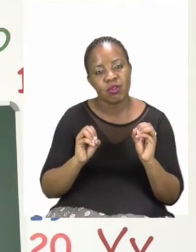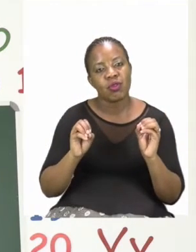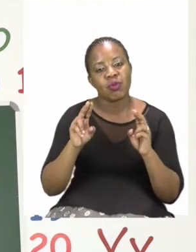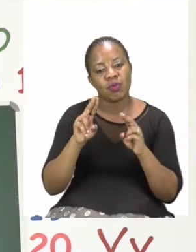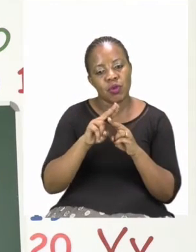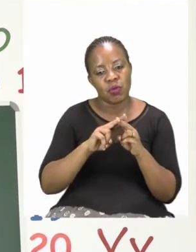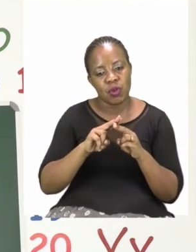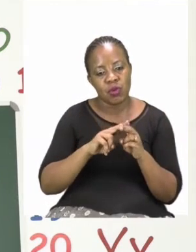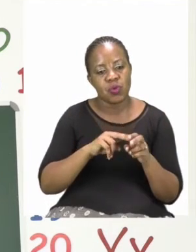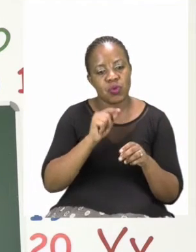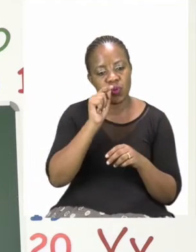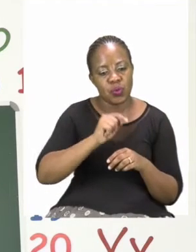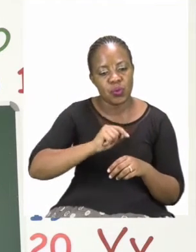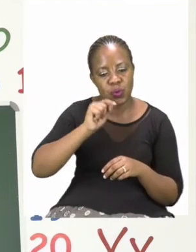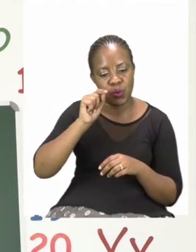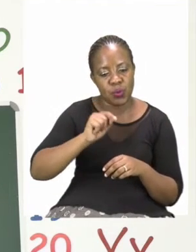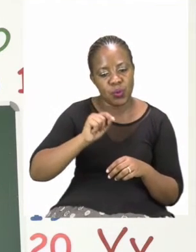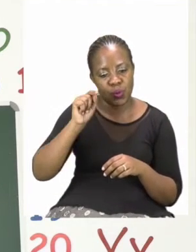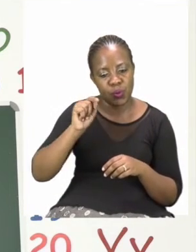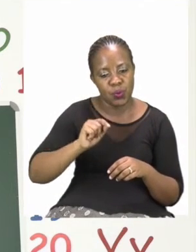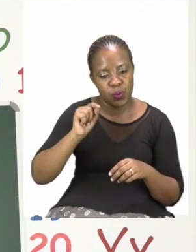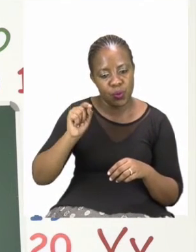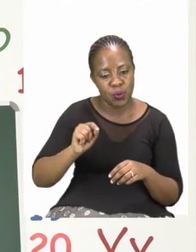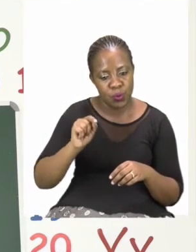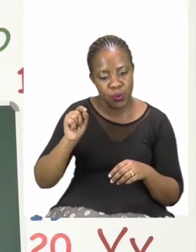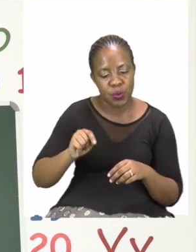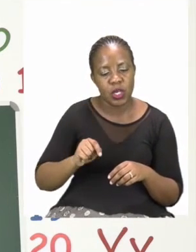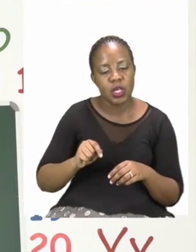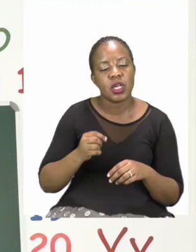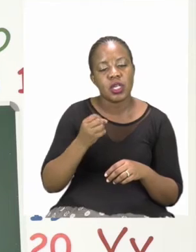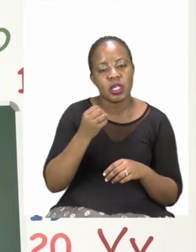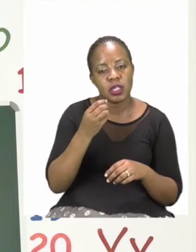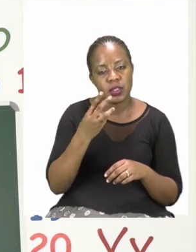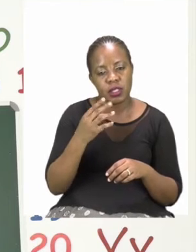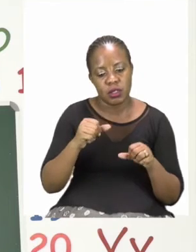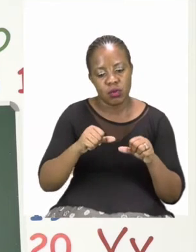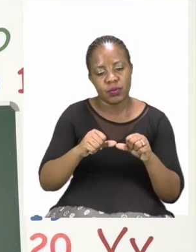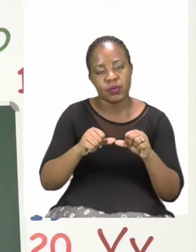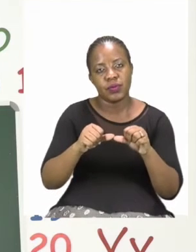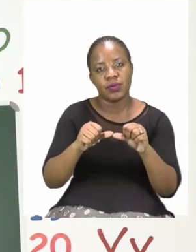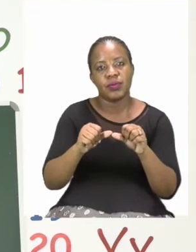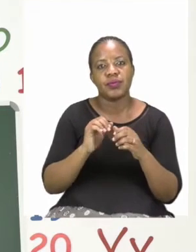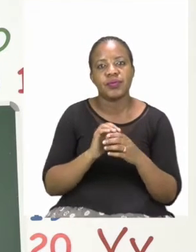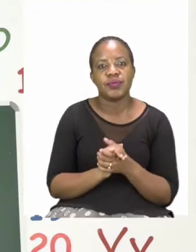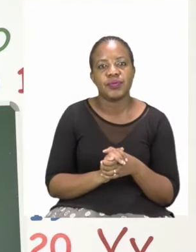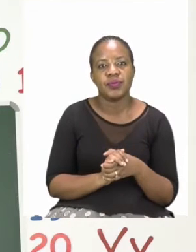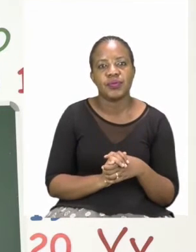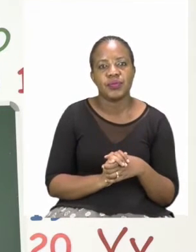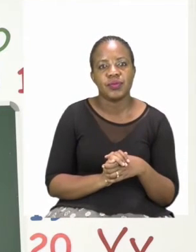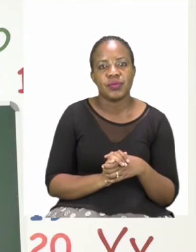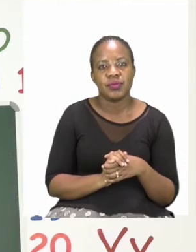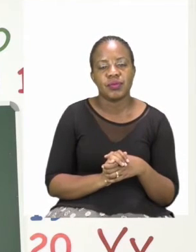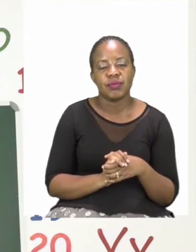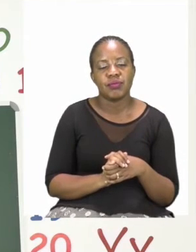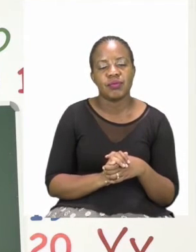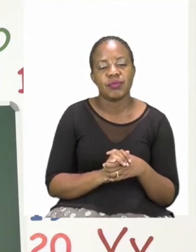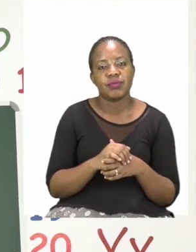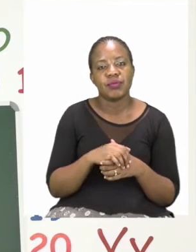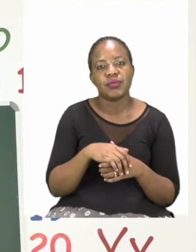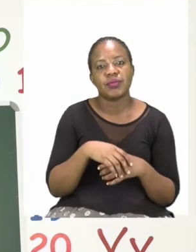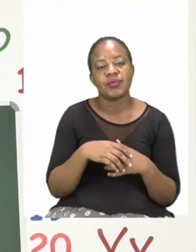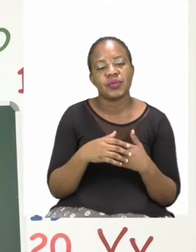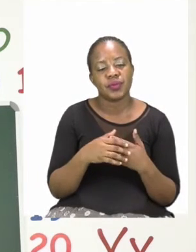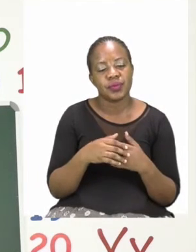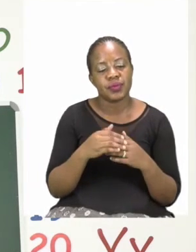number line and count on. Let's now do the next one, which says